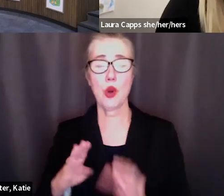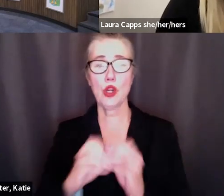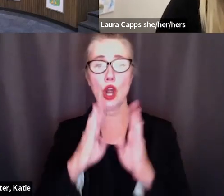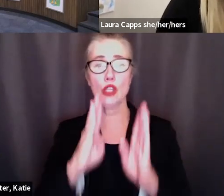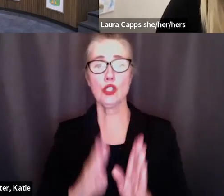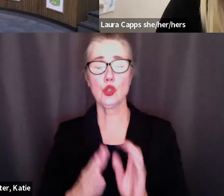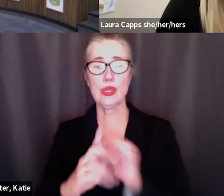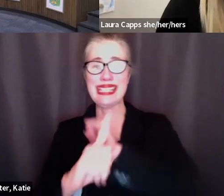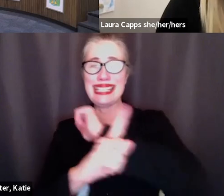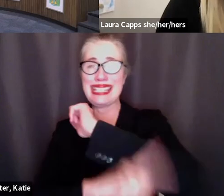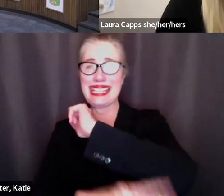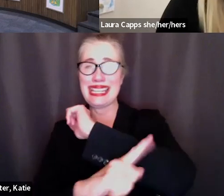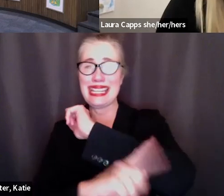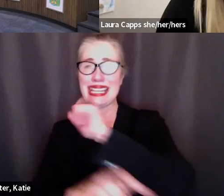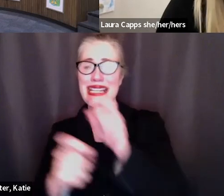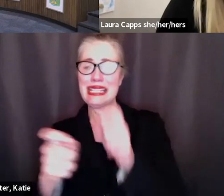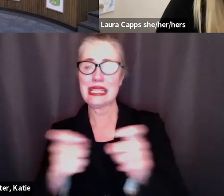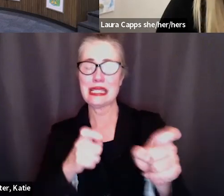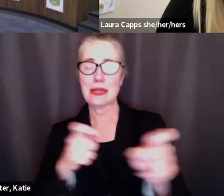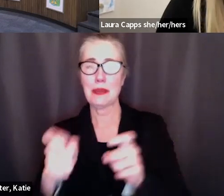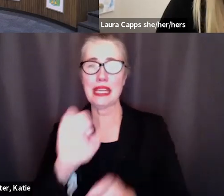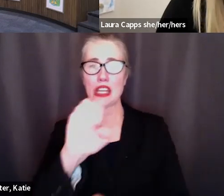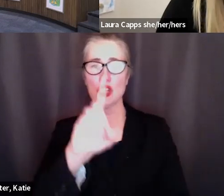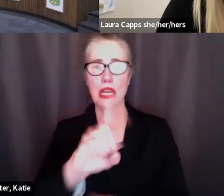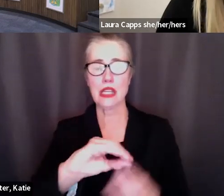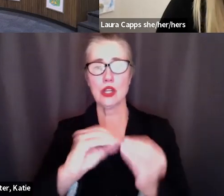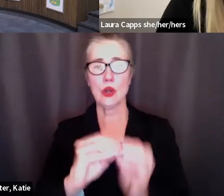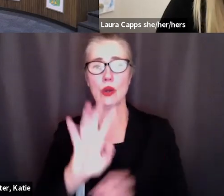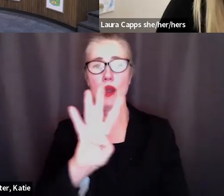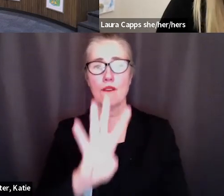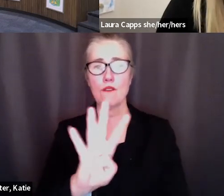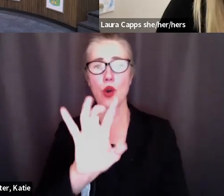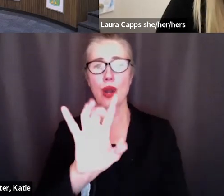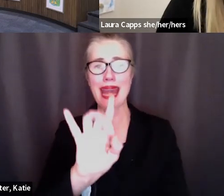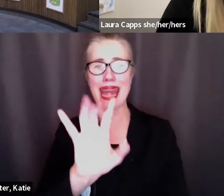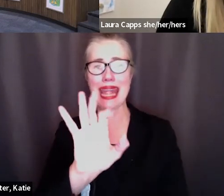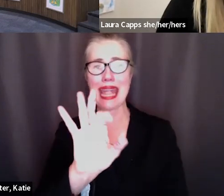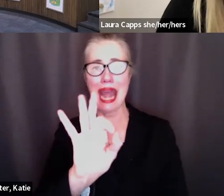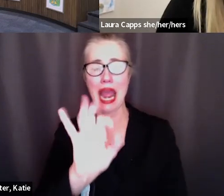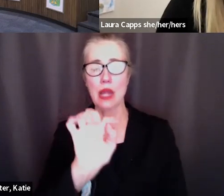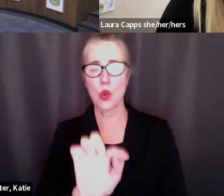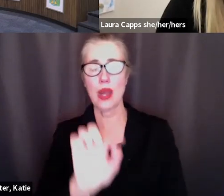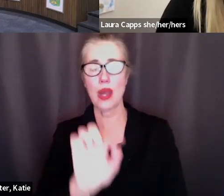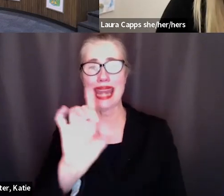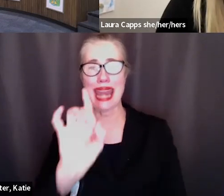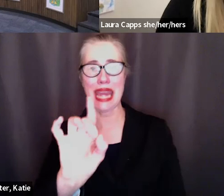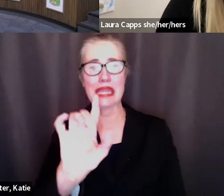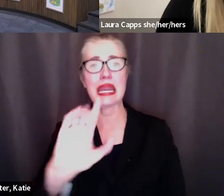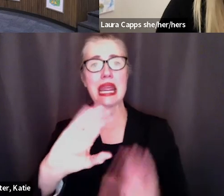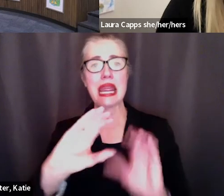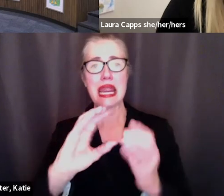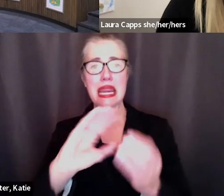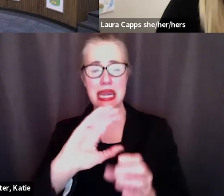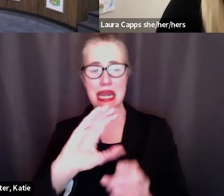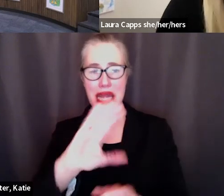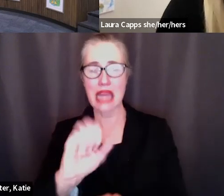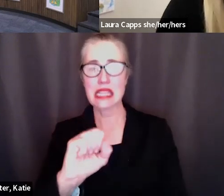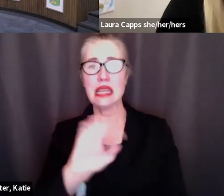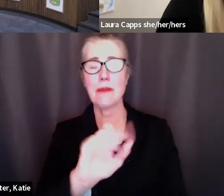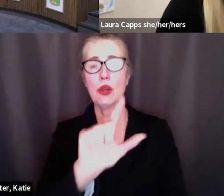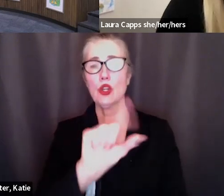code four eight nine one eight case number twenty twenty one twenty two one